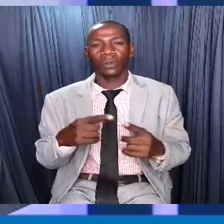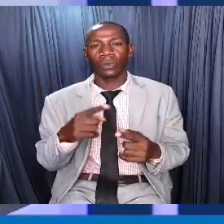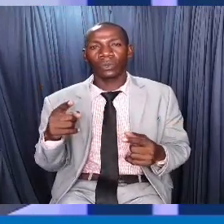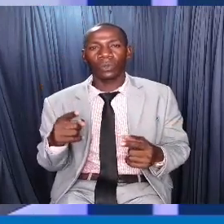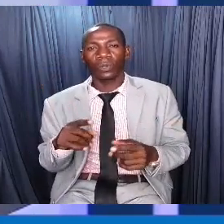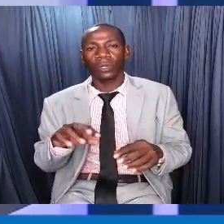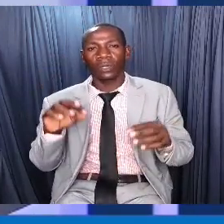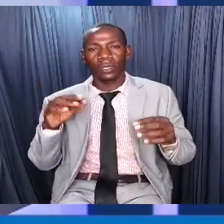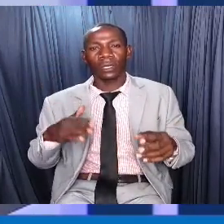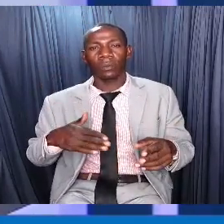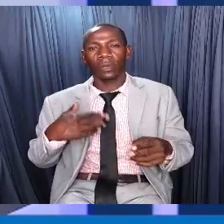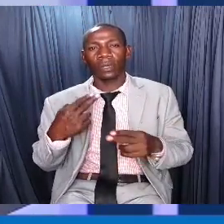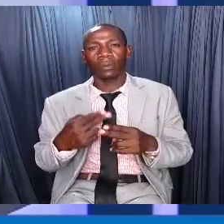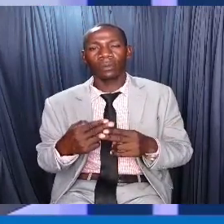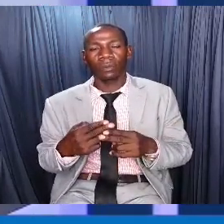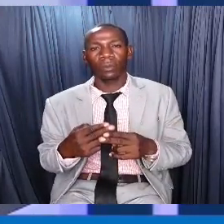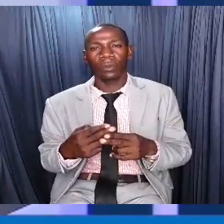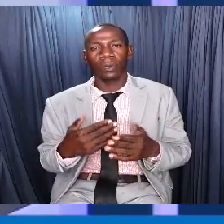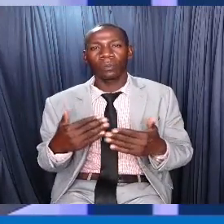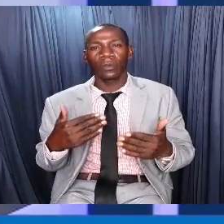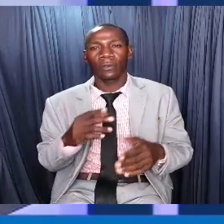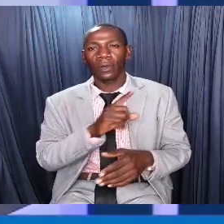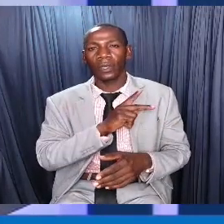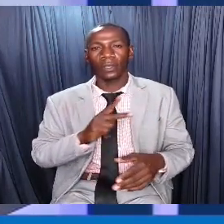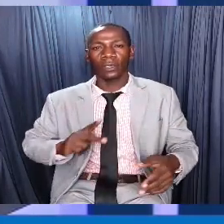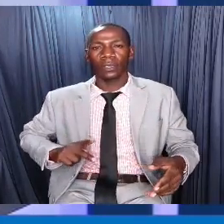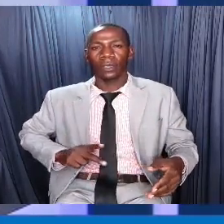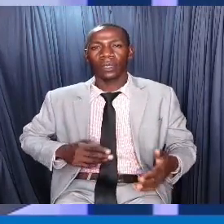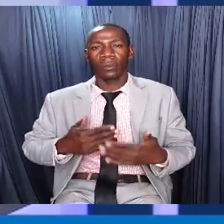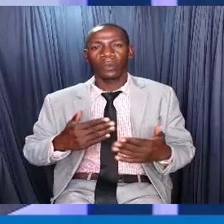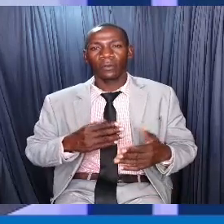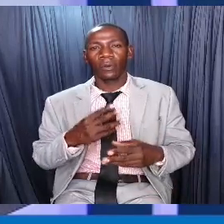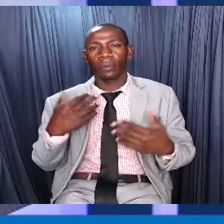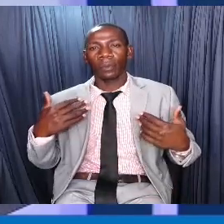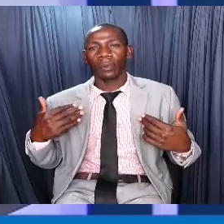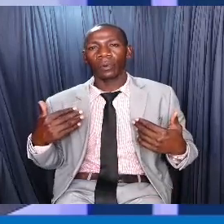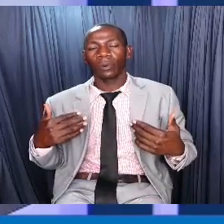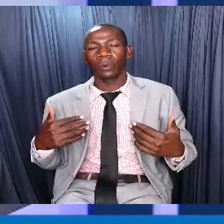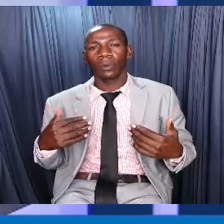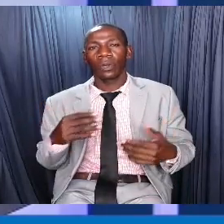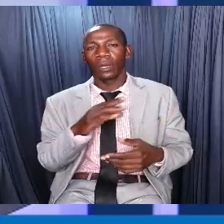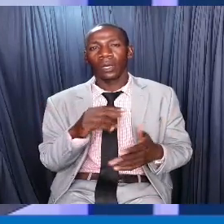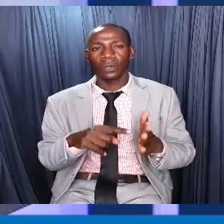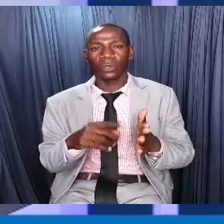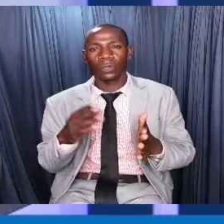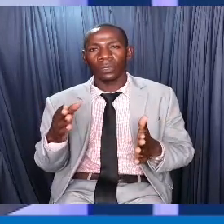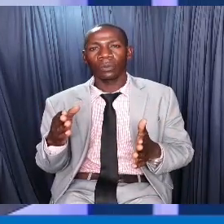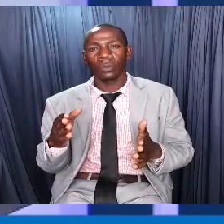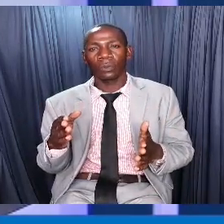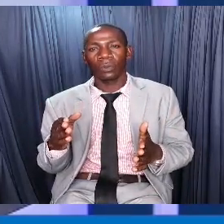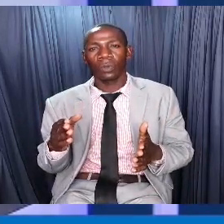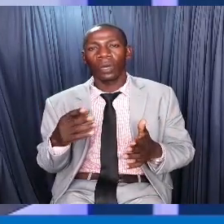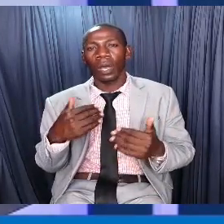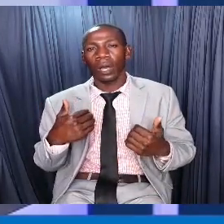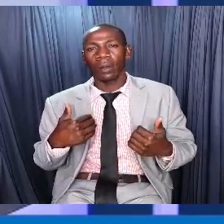me. Alichukua jina langu. Let him take my name. Mbele ya wafalme. Before the kings. Na mbele ya mataifa. And before the heathens. Nami nitamuonyesha. And I'll show him.